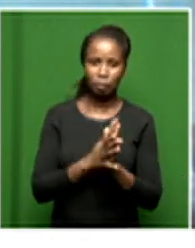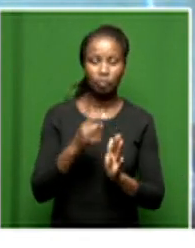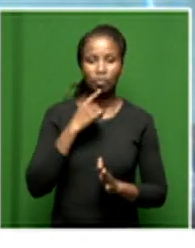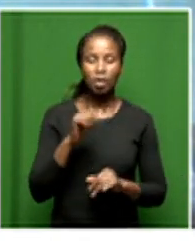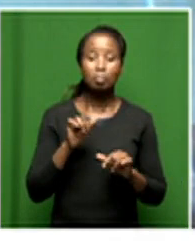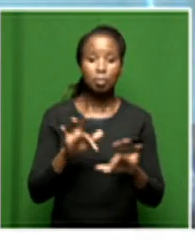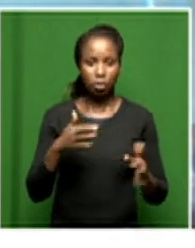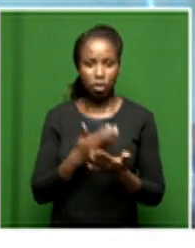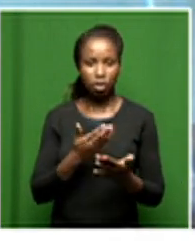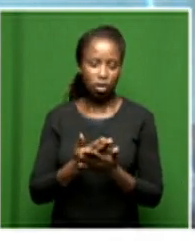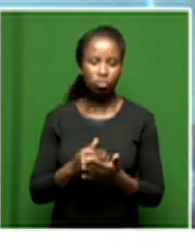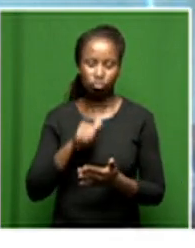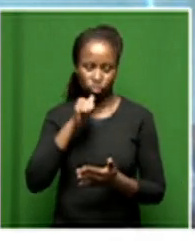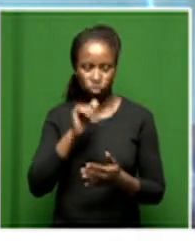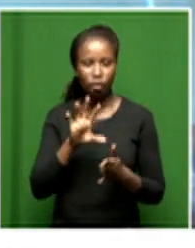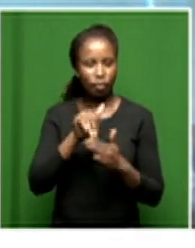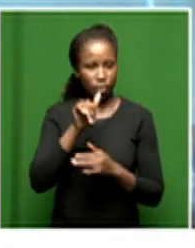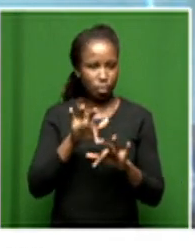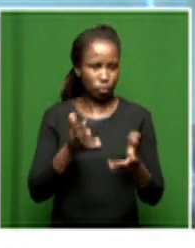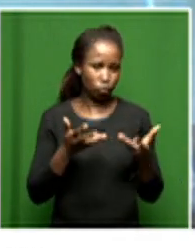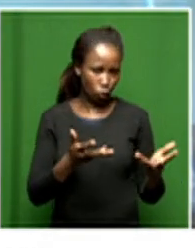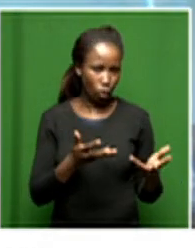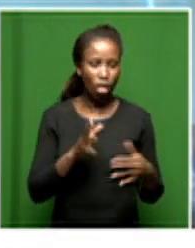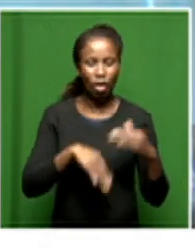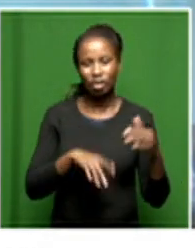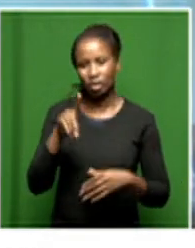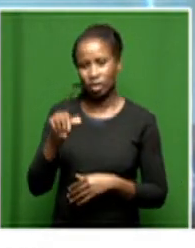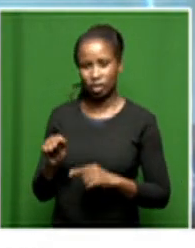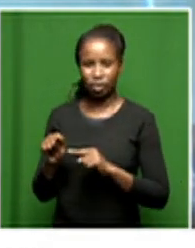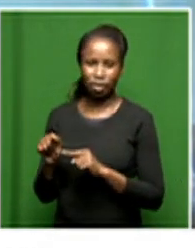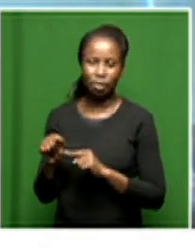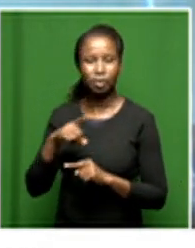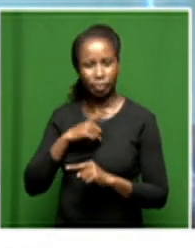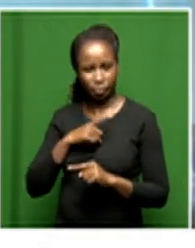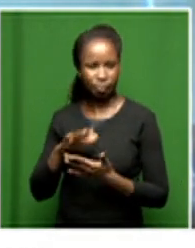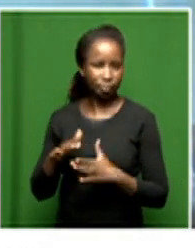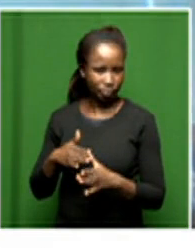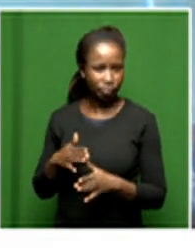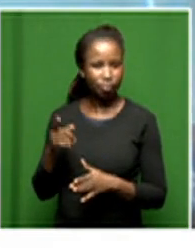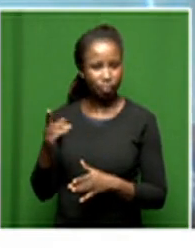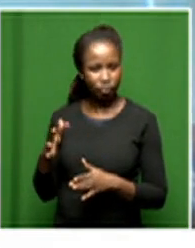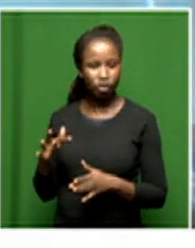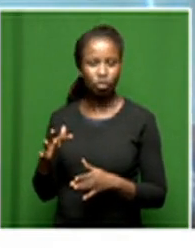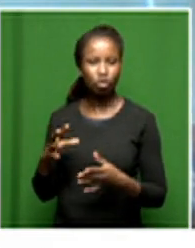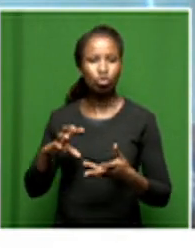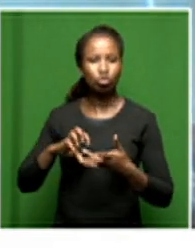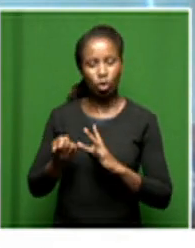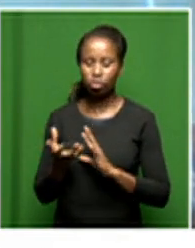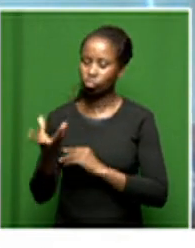support voters like that than a party like the Democratic Alliance, which is at times trying to be all things to all